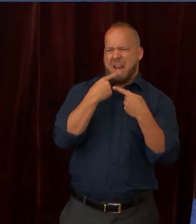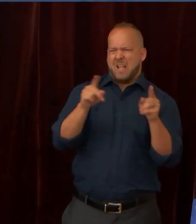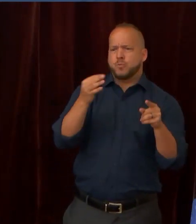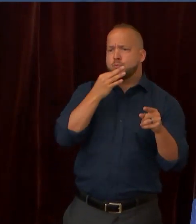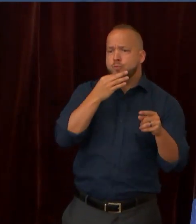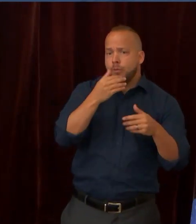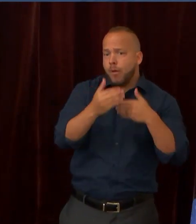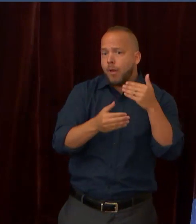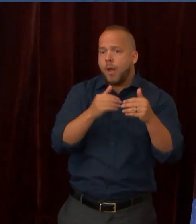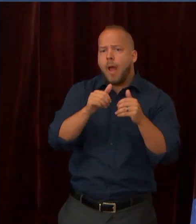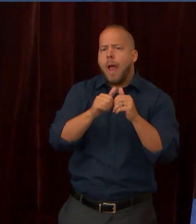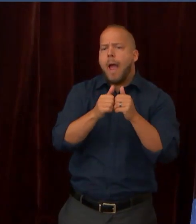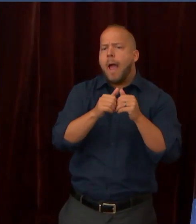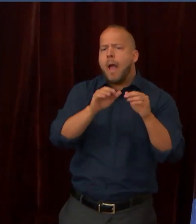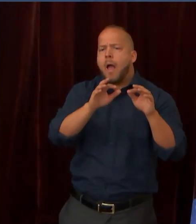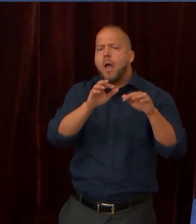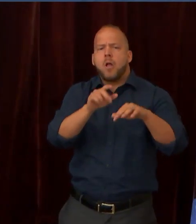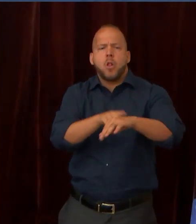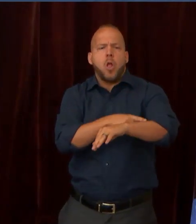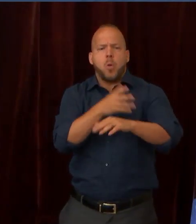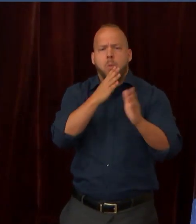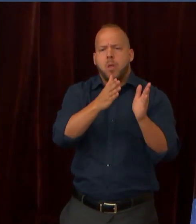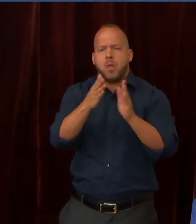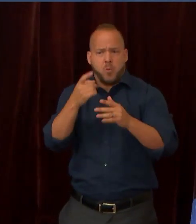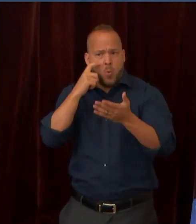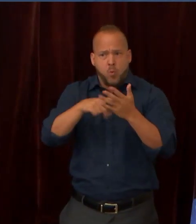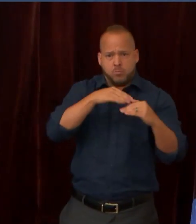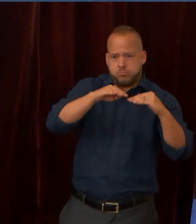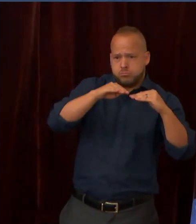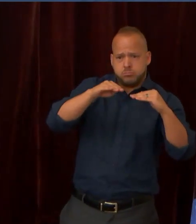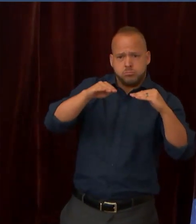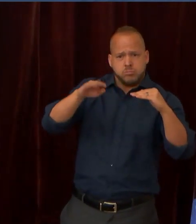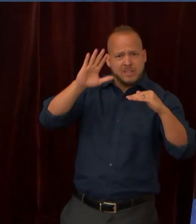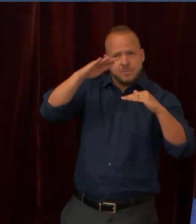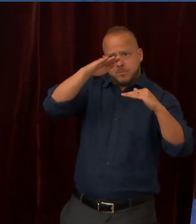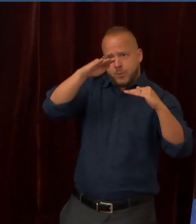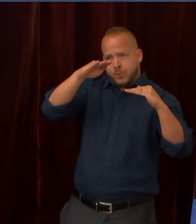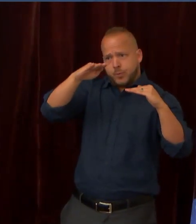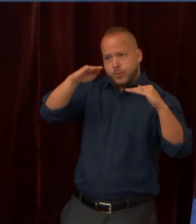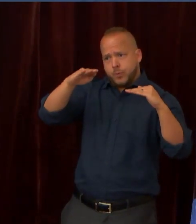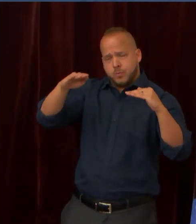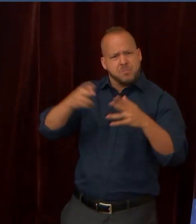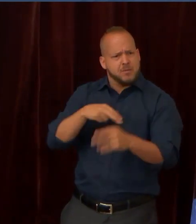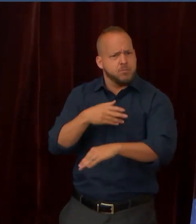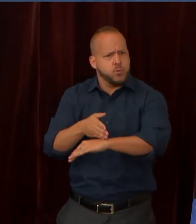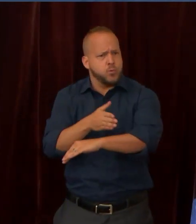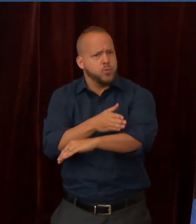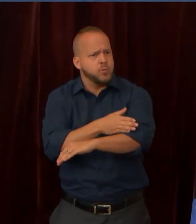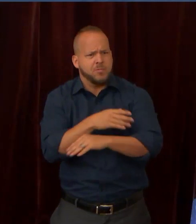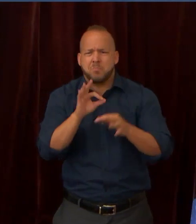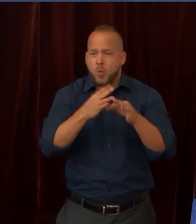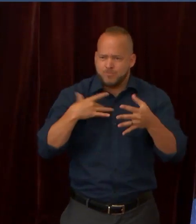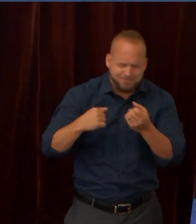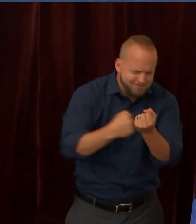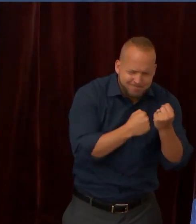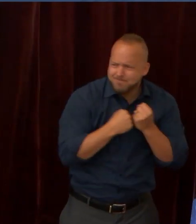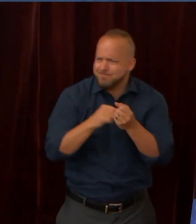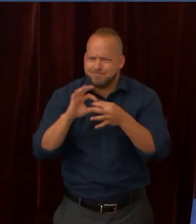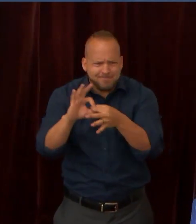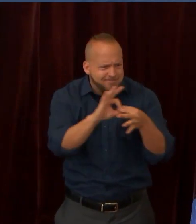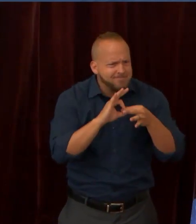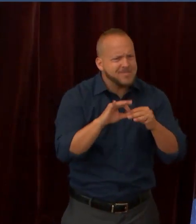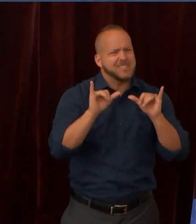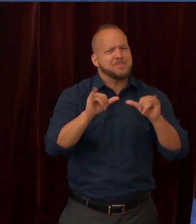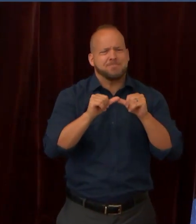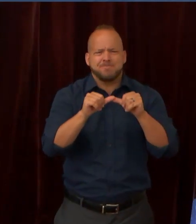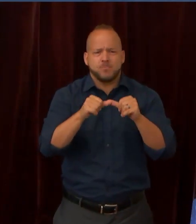united, and I look forward to continue to be united in this step forward in our state's onward quest. With that,